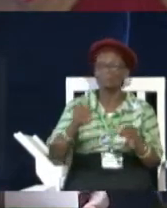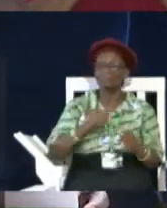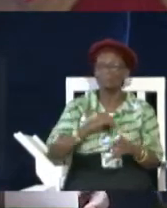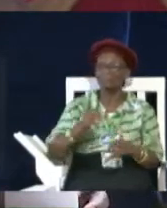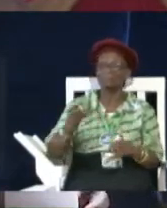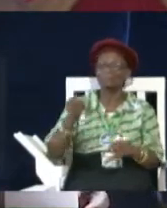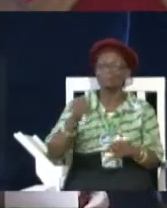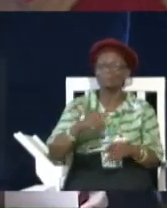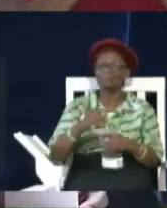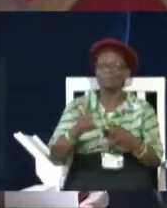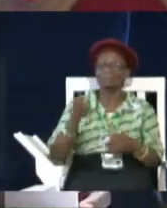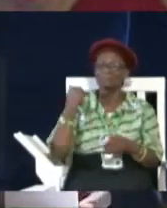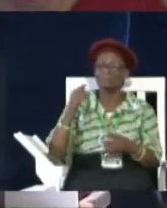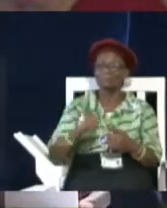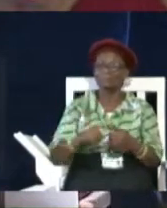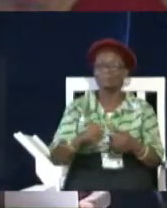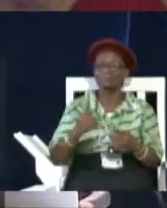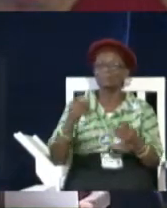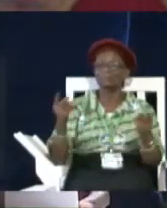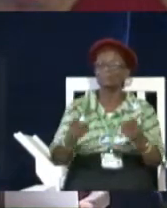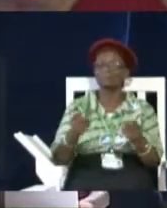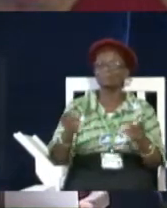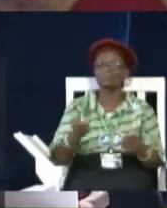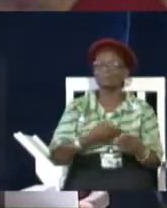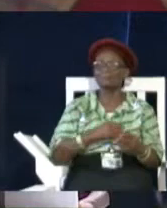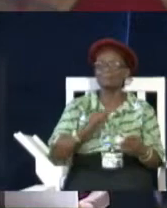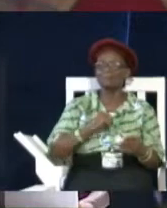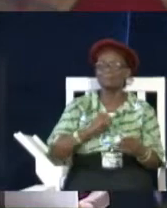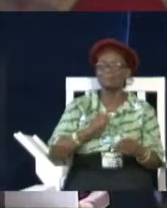in Seoul.